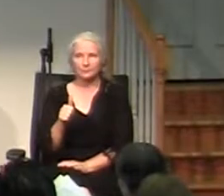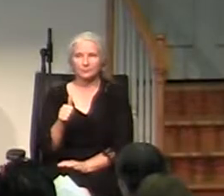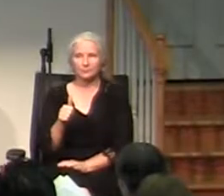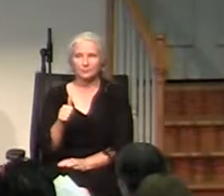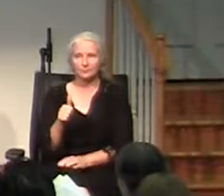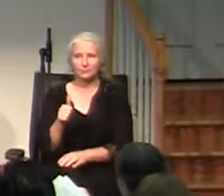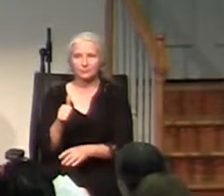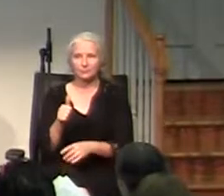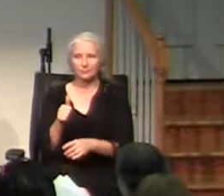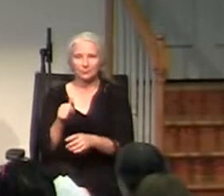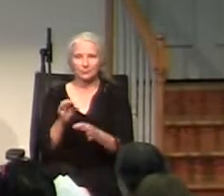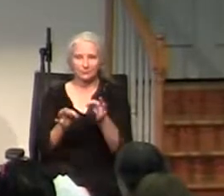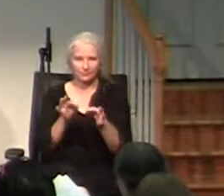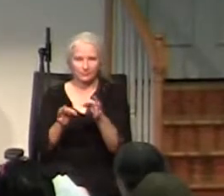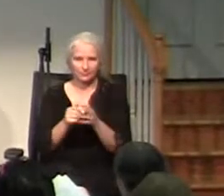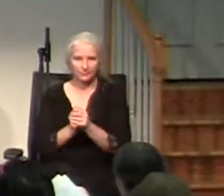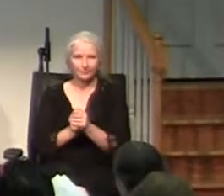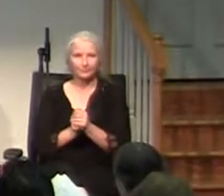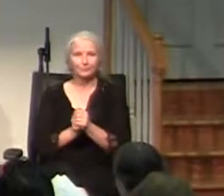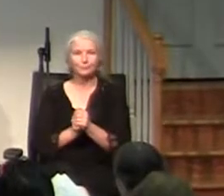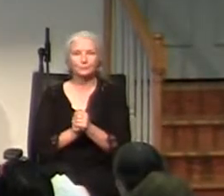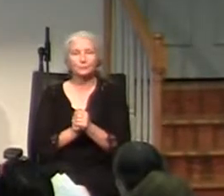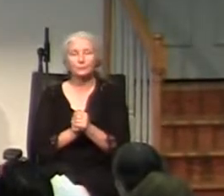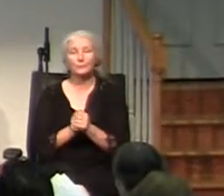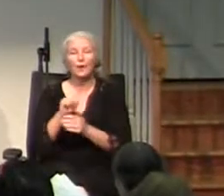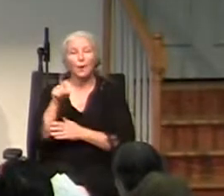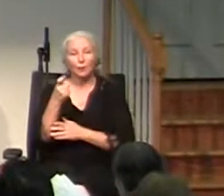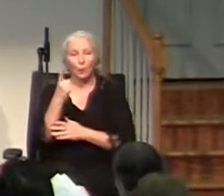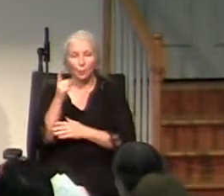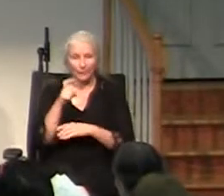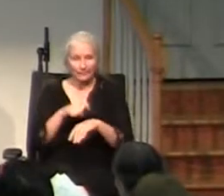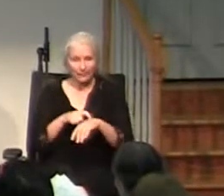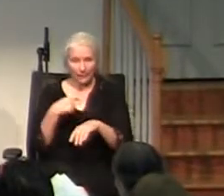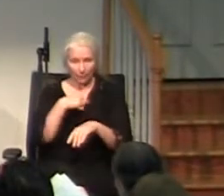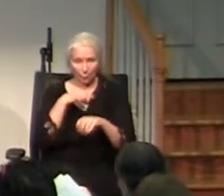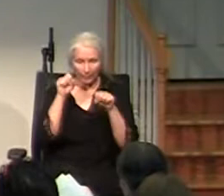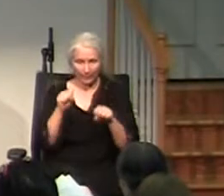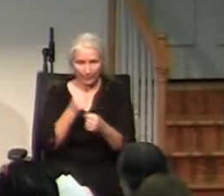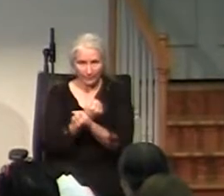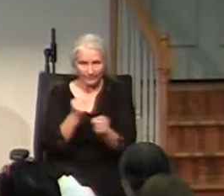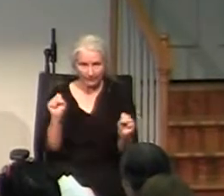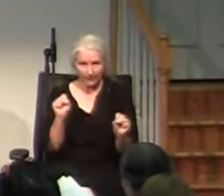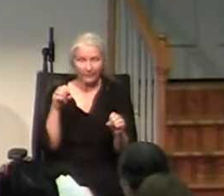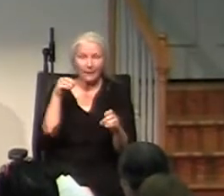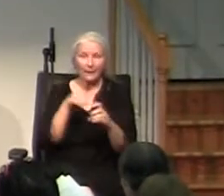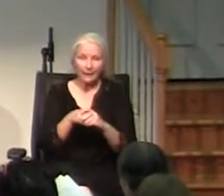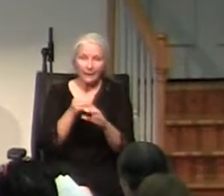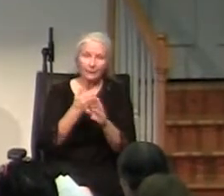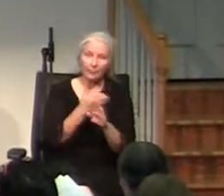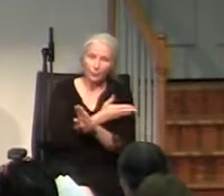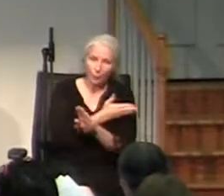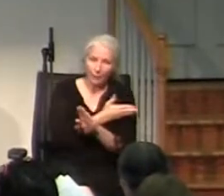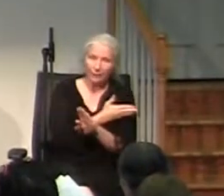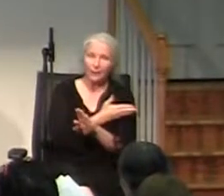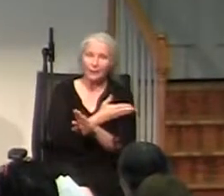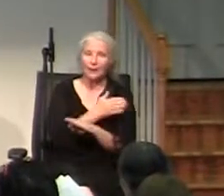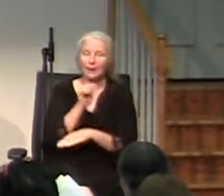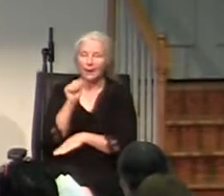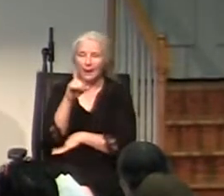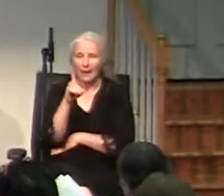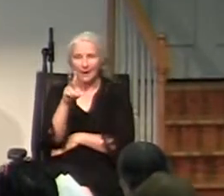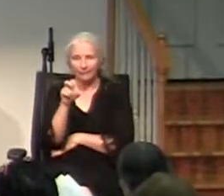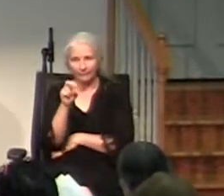There's only justice. So the only time we can be saved is in the pre-advent investigative